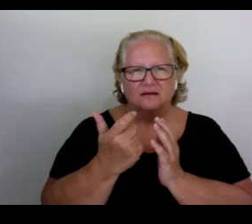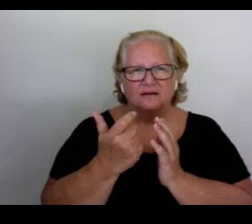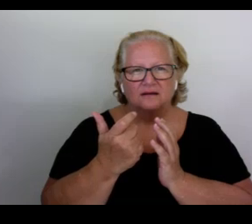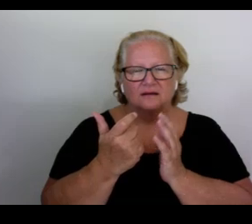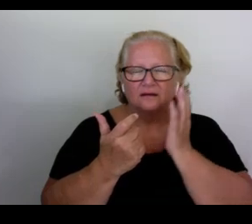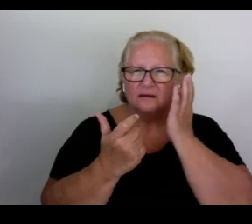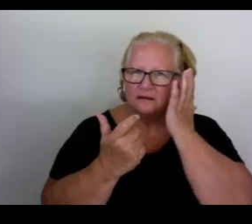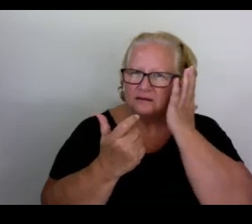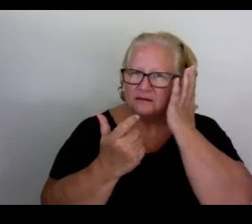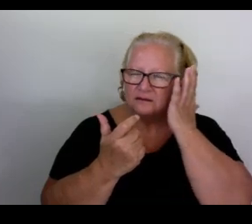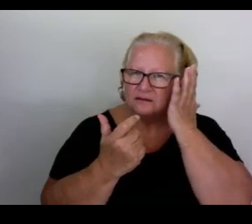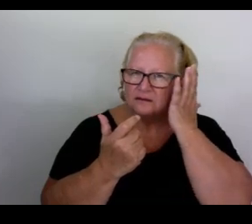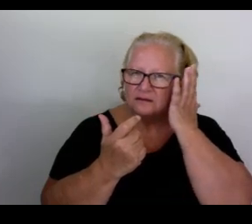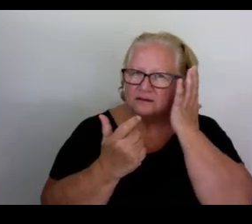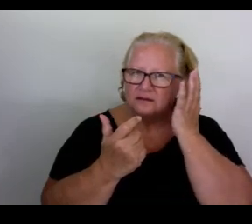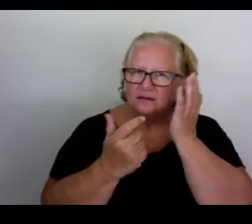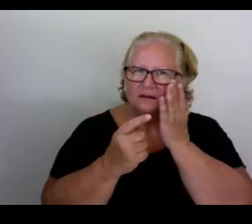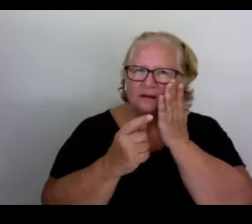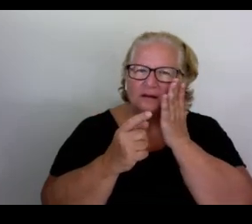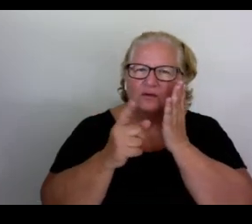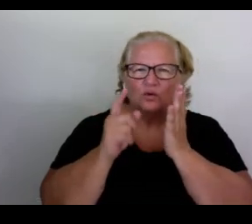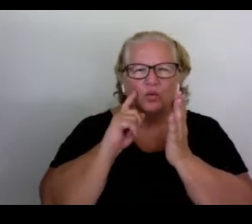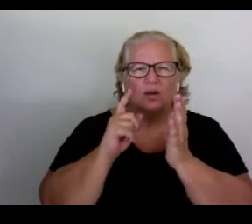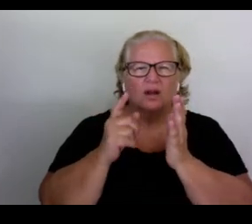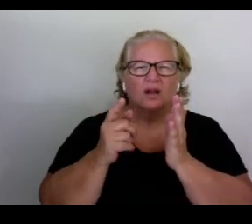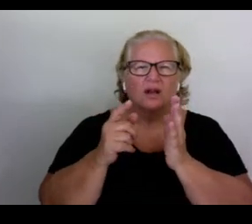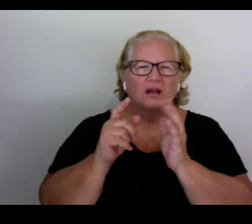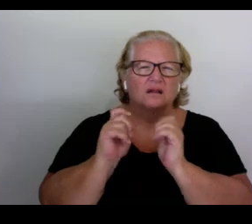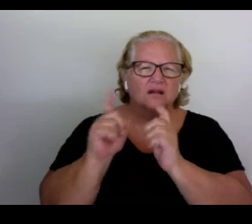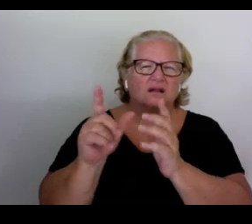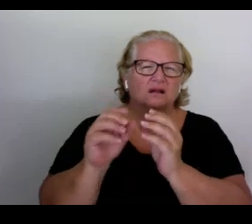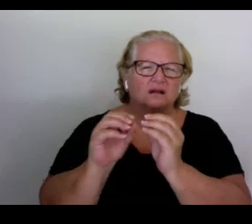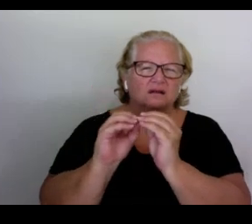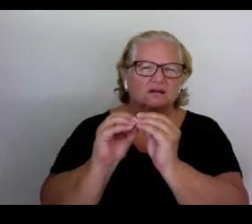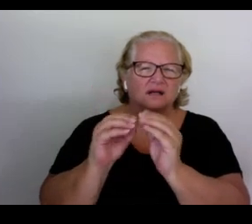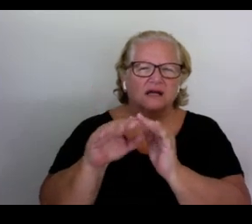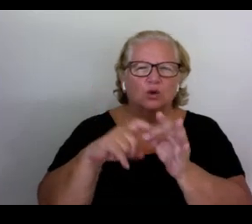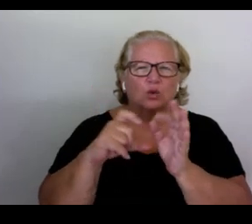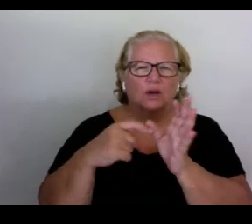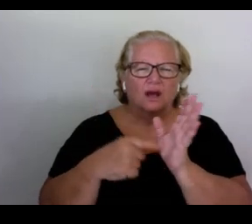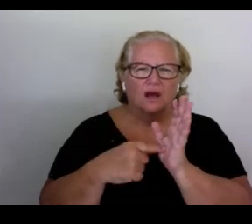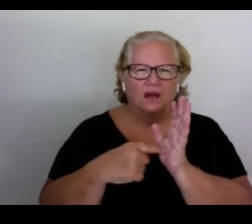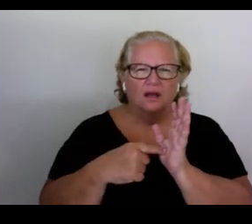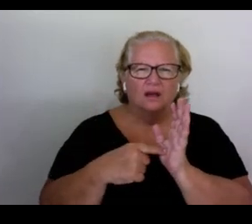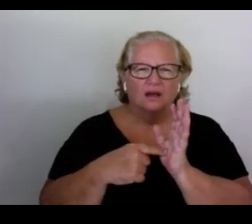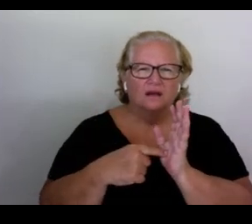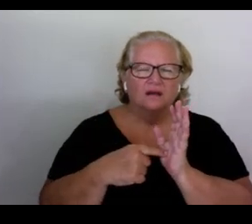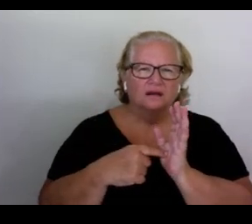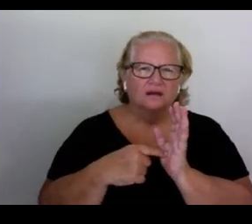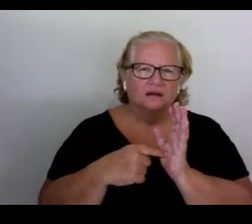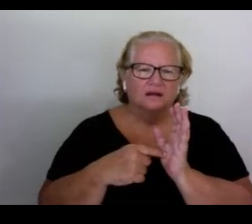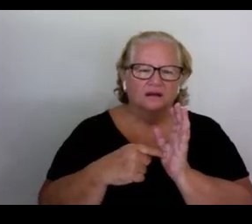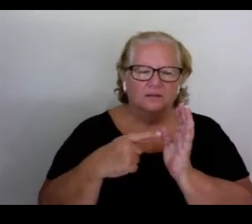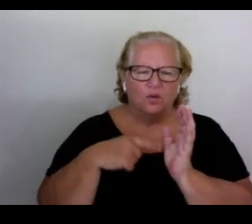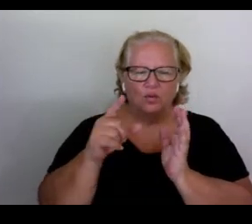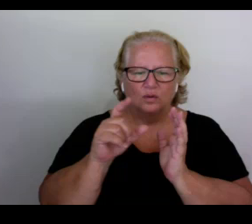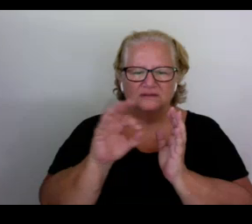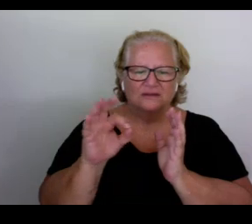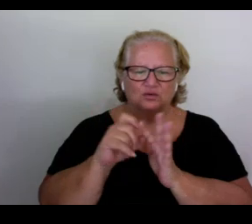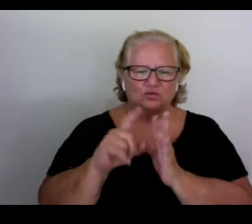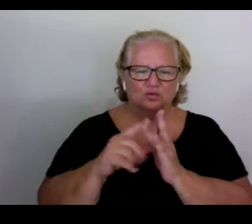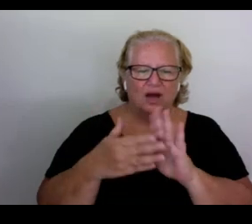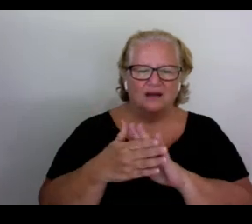you're going to end up in QCAT arguing that they haven't provided. You couldn't do it under motor vehicle because they're not a